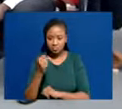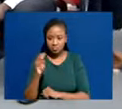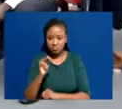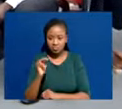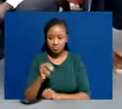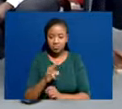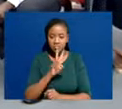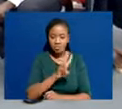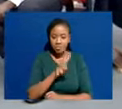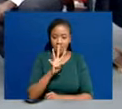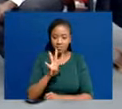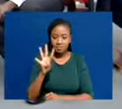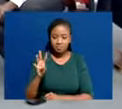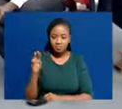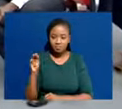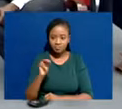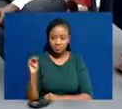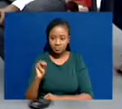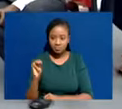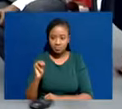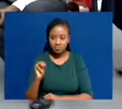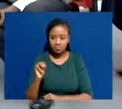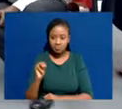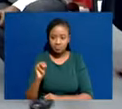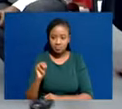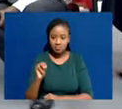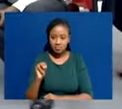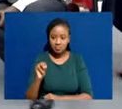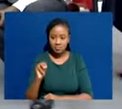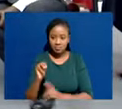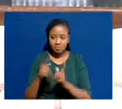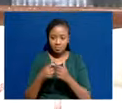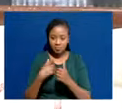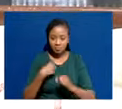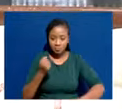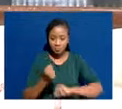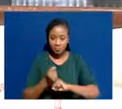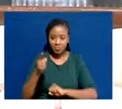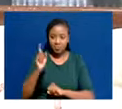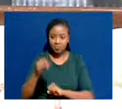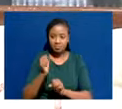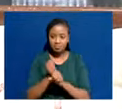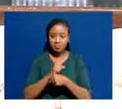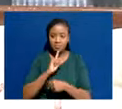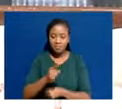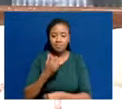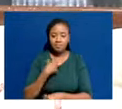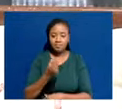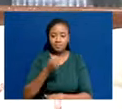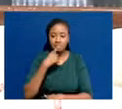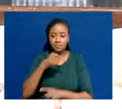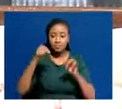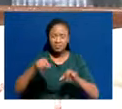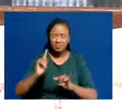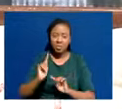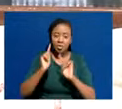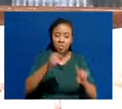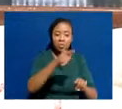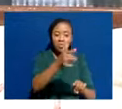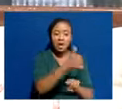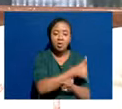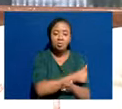244 million shillings, and a system to make sure that we always have drugs. Today, go to the smallest facility in